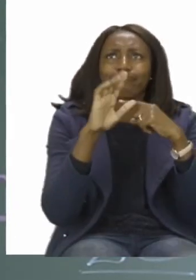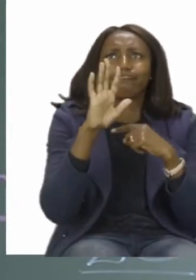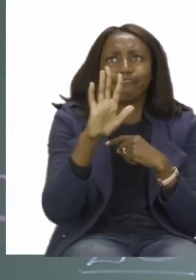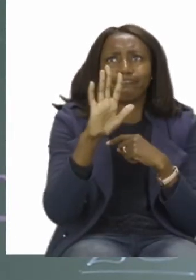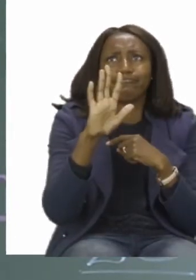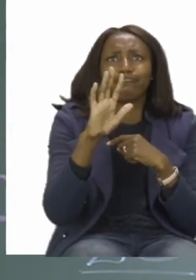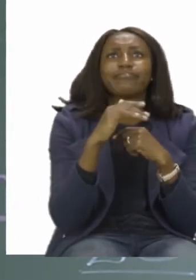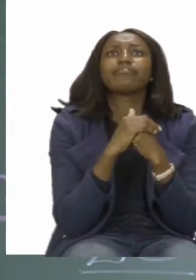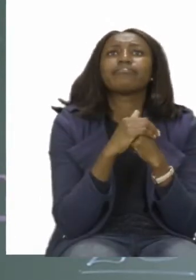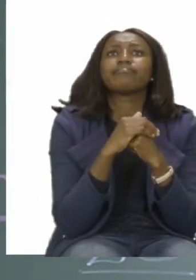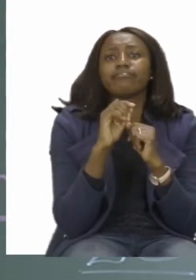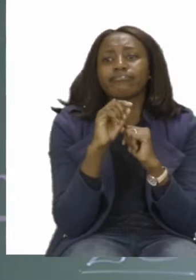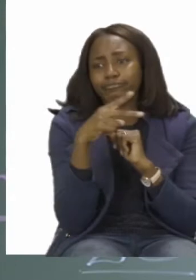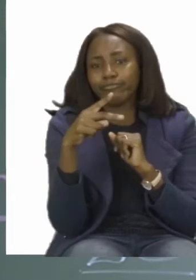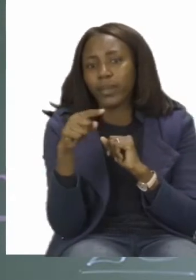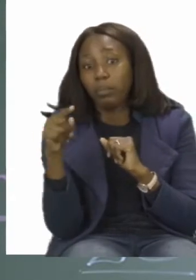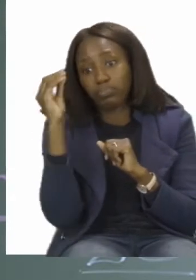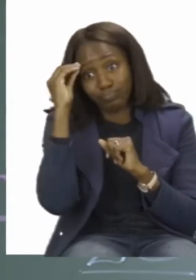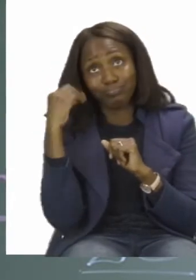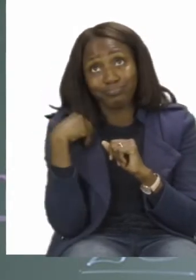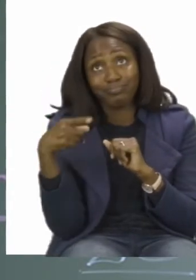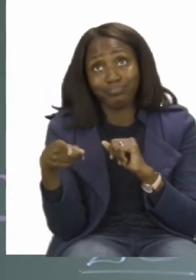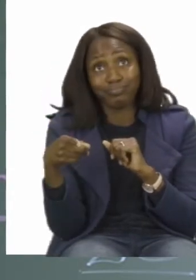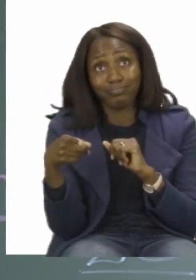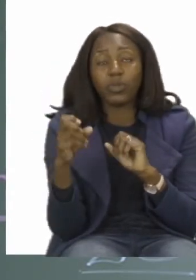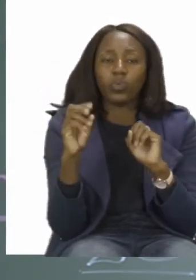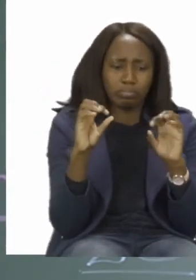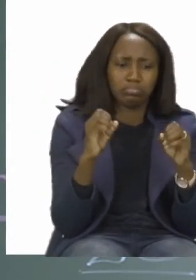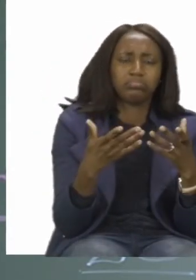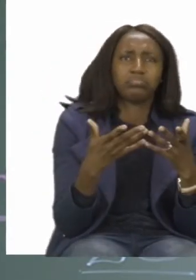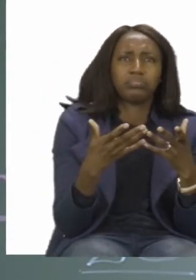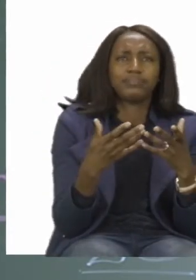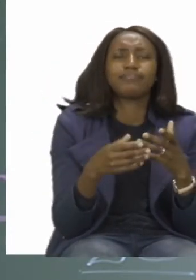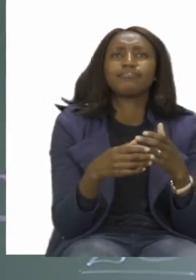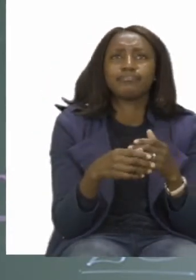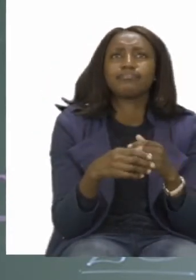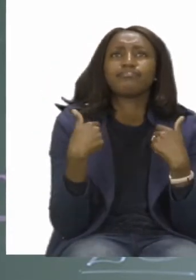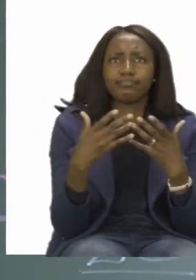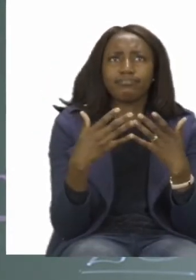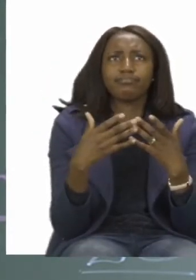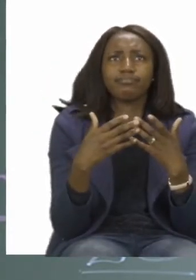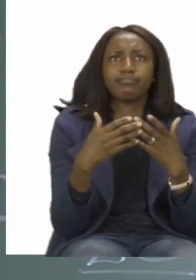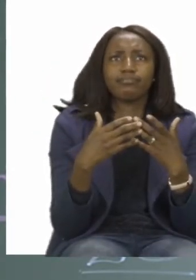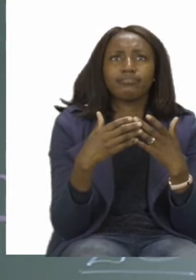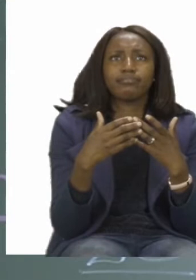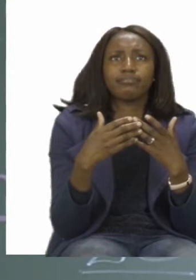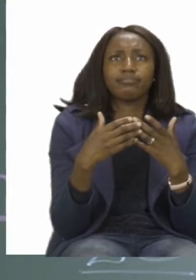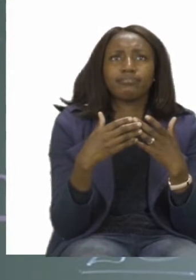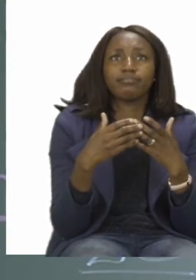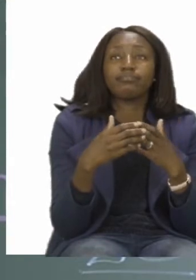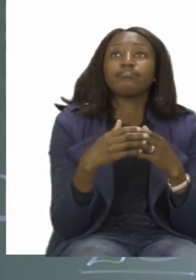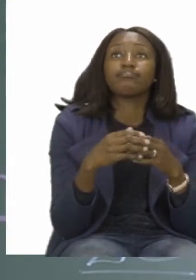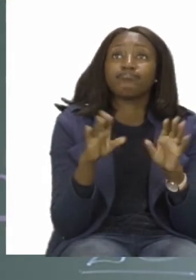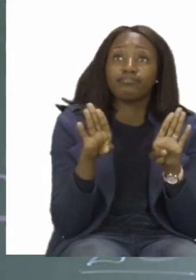times 5 is equal to how much? Let's see. So we have